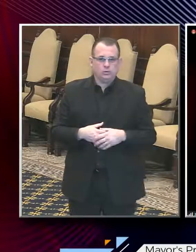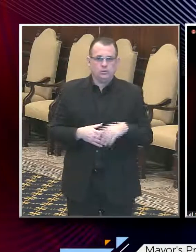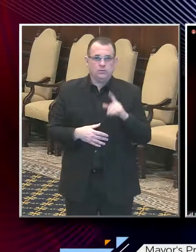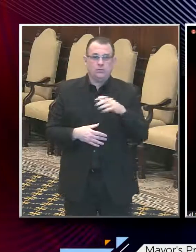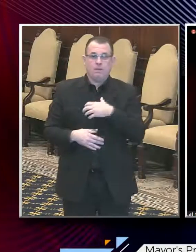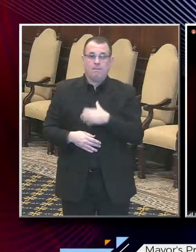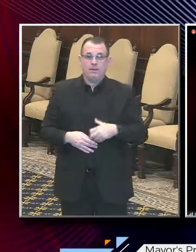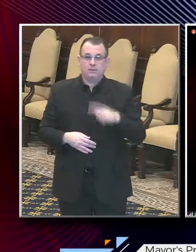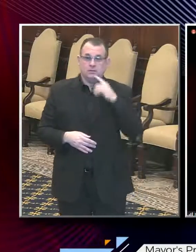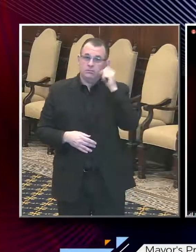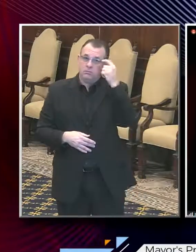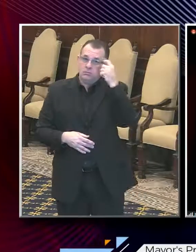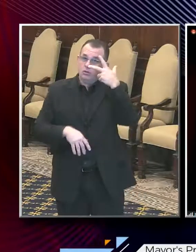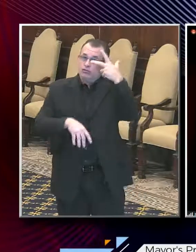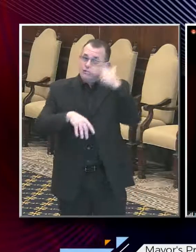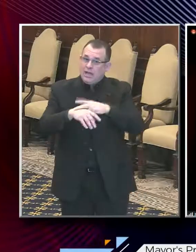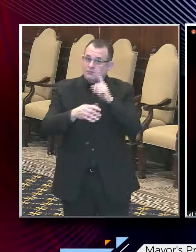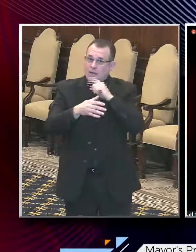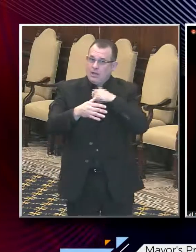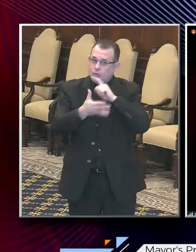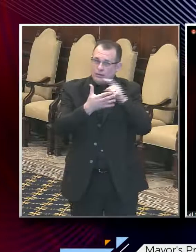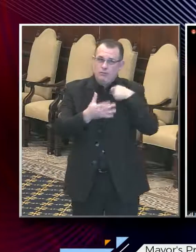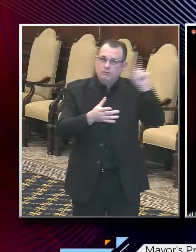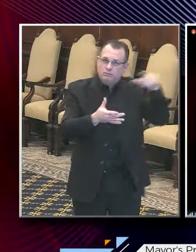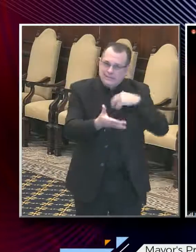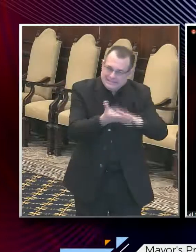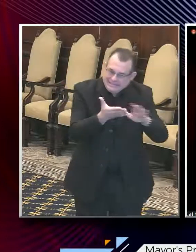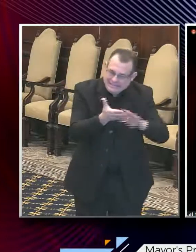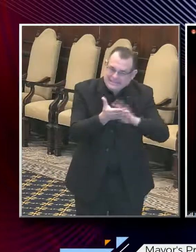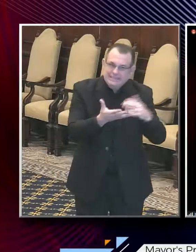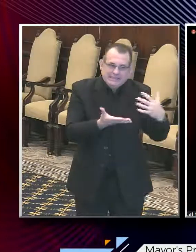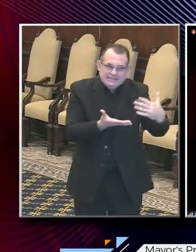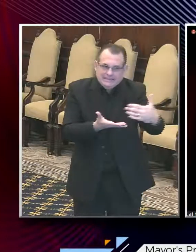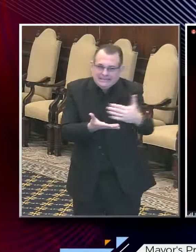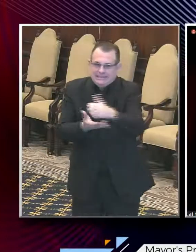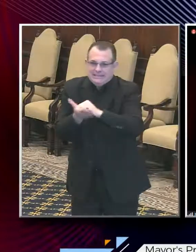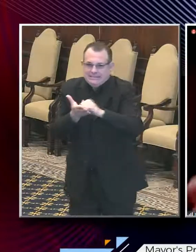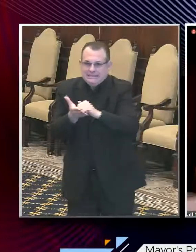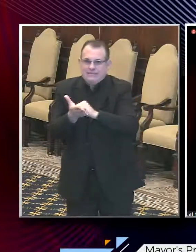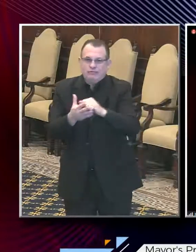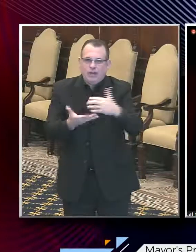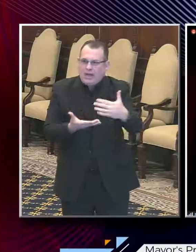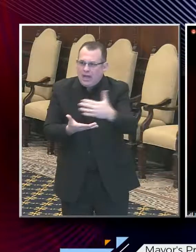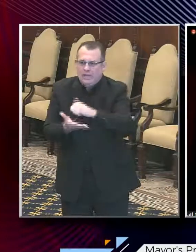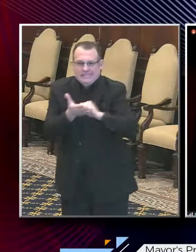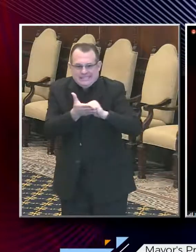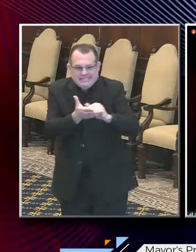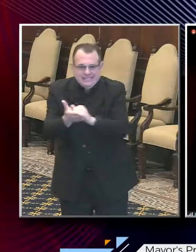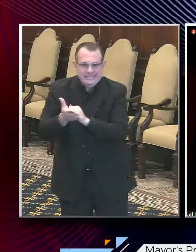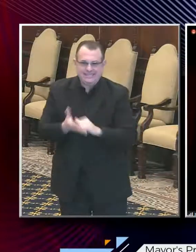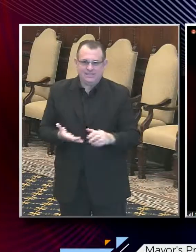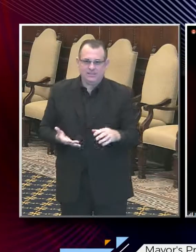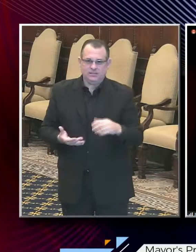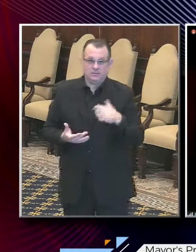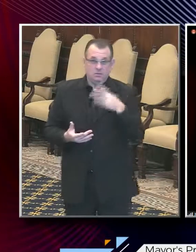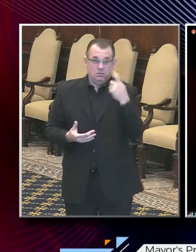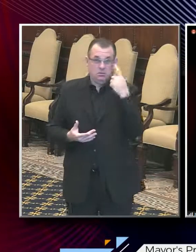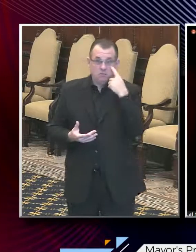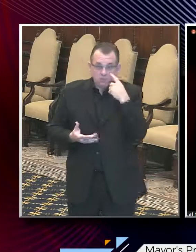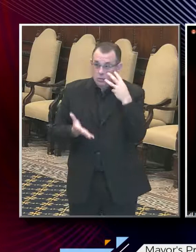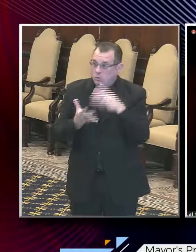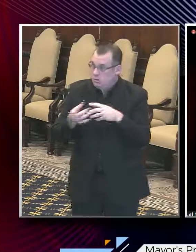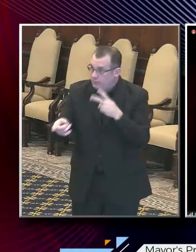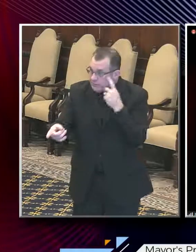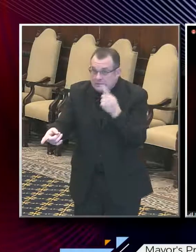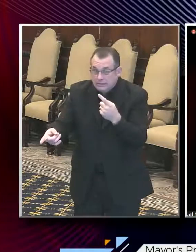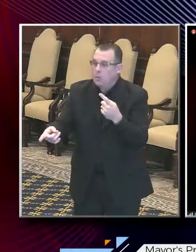clean it. We pick up the trash there and pick up the recycling there. The things that I see on the ground generally are things that were in people's hands at